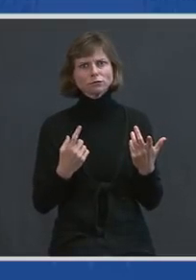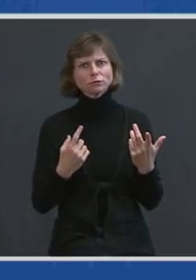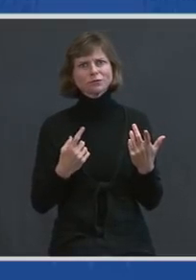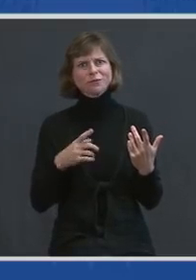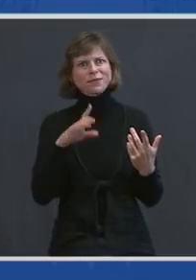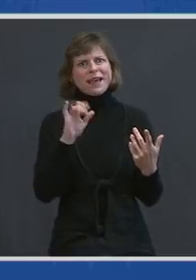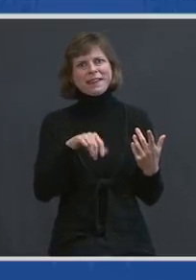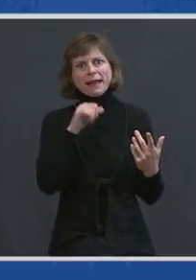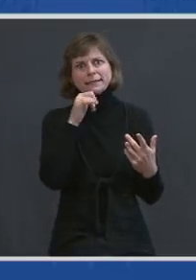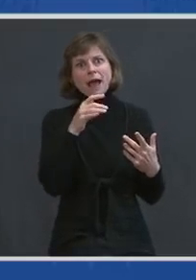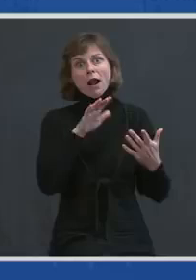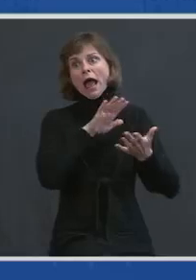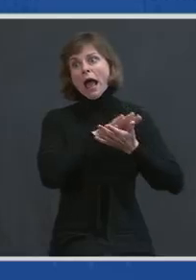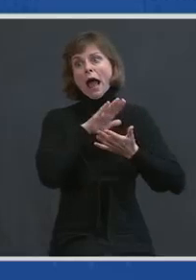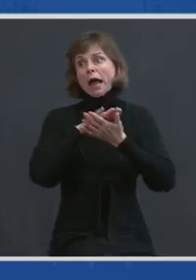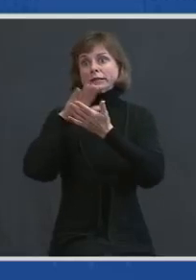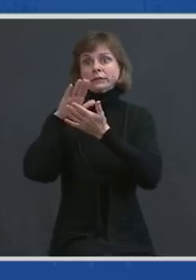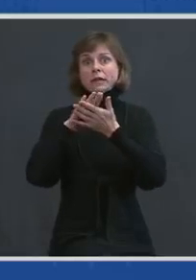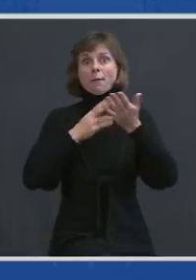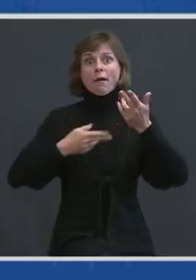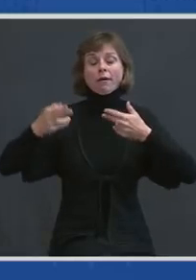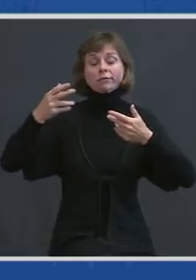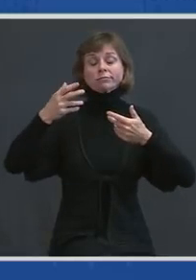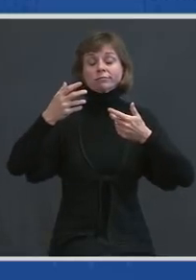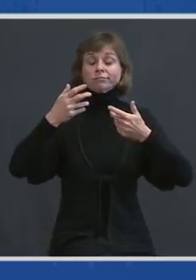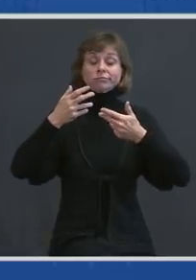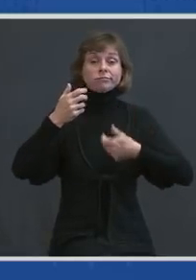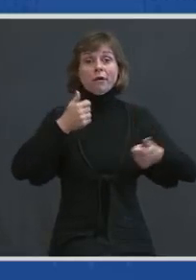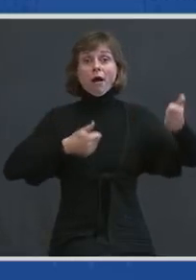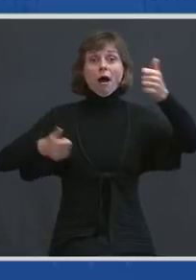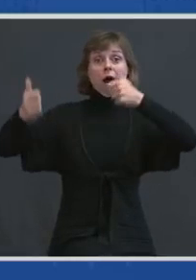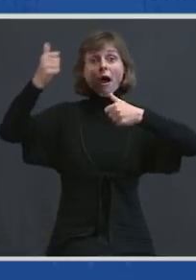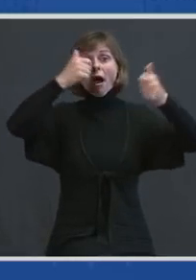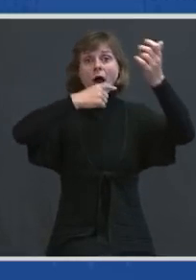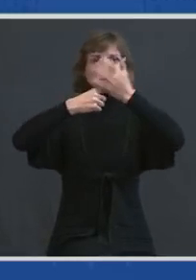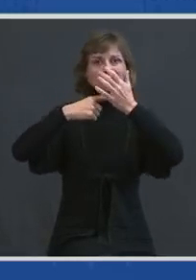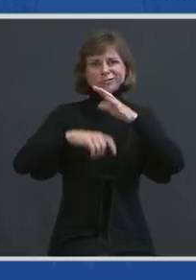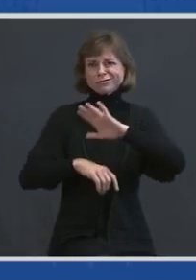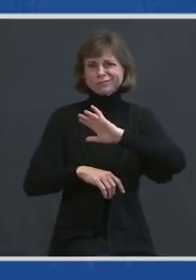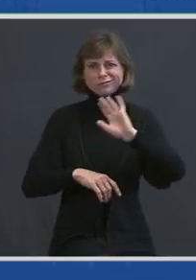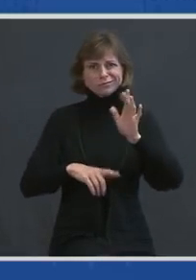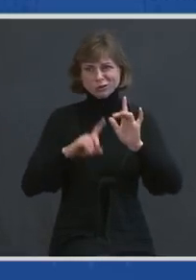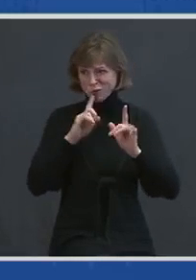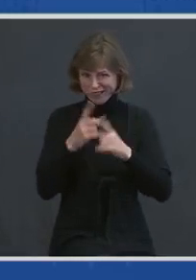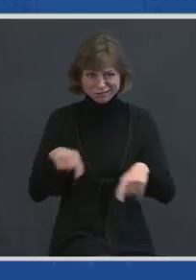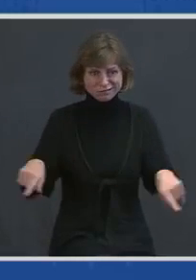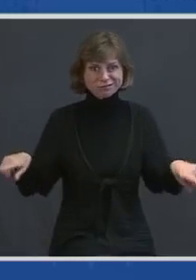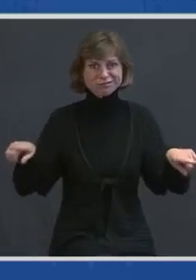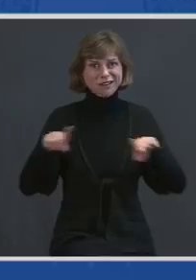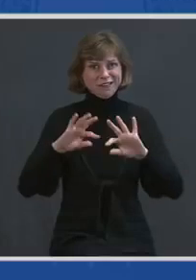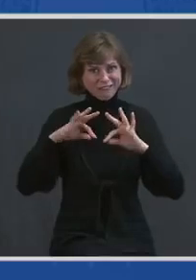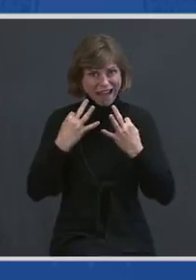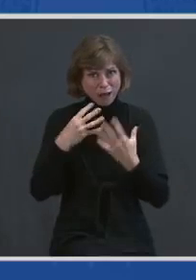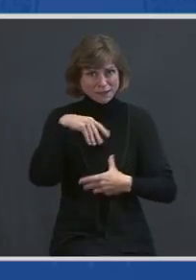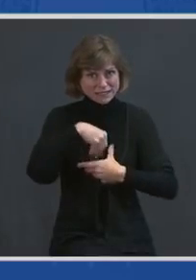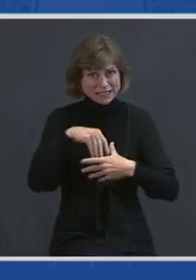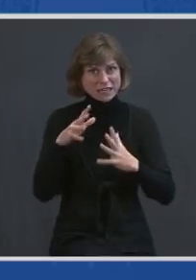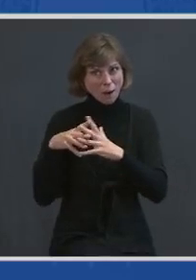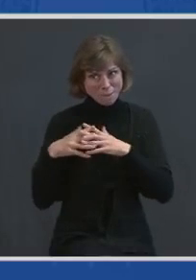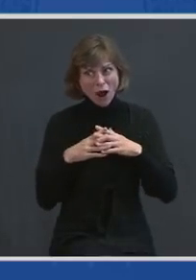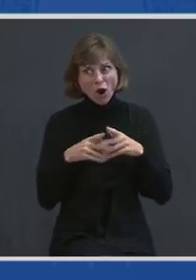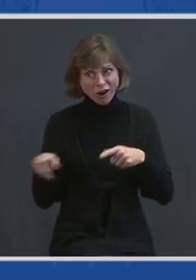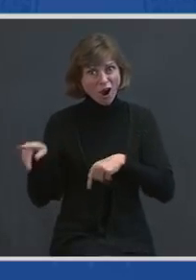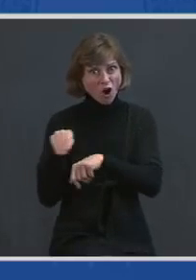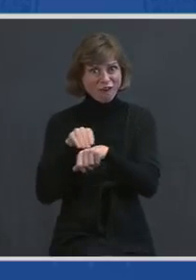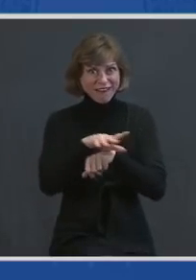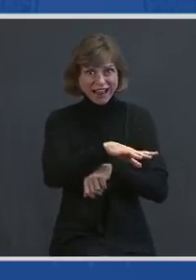you. It's about people like you and families I grew up with all over America. And, you know, you've